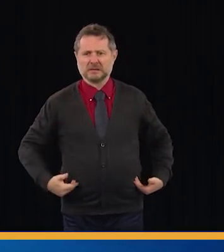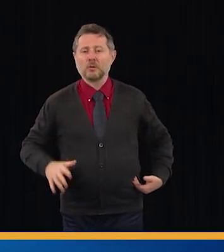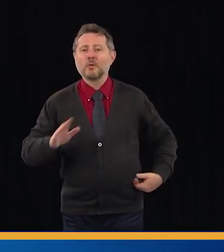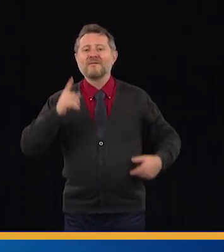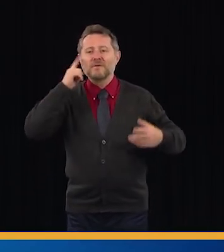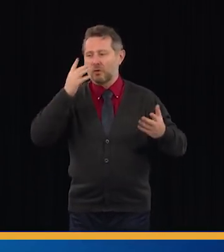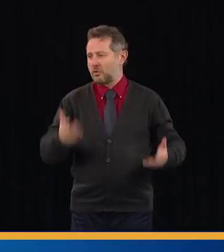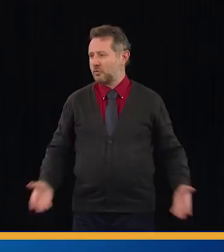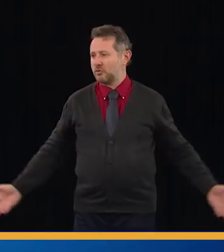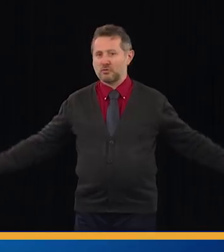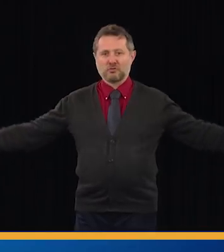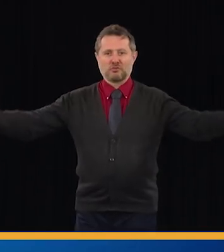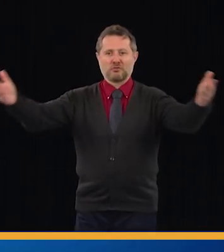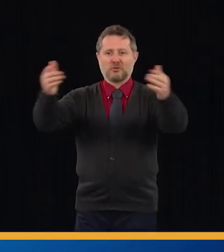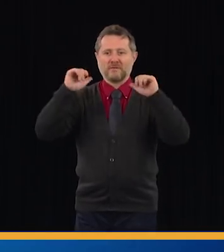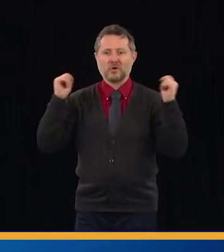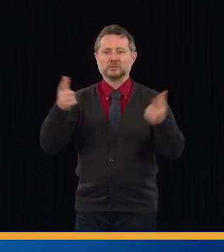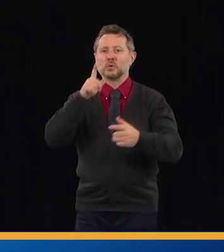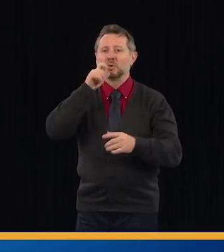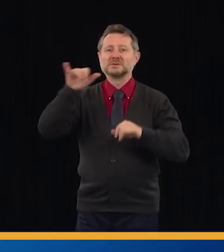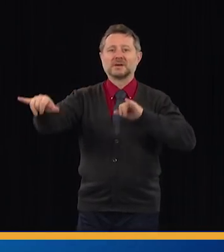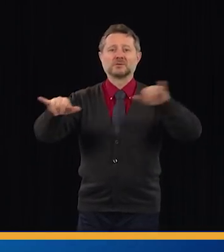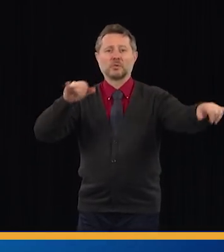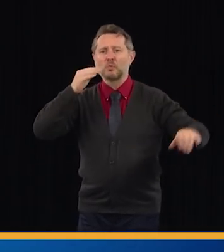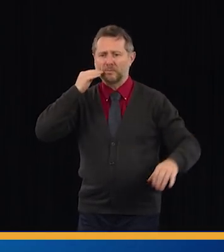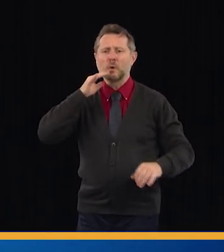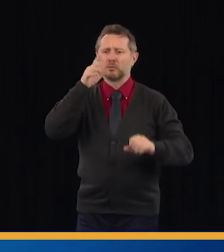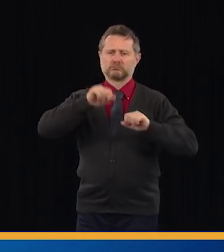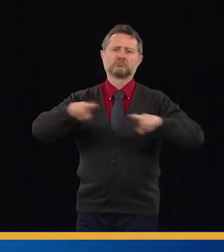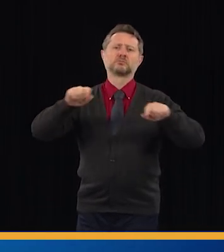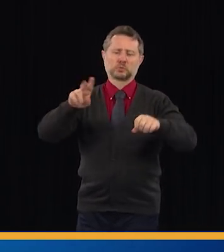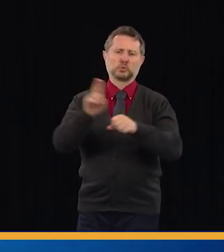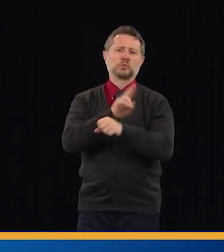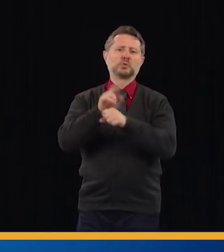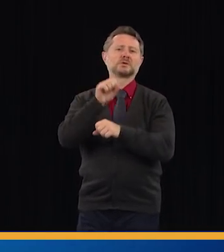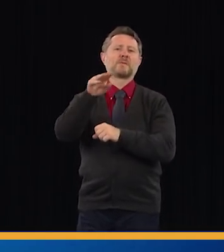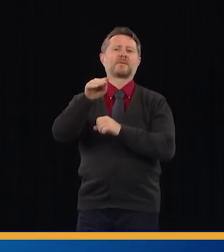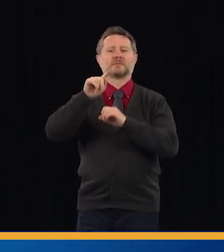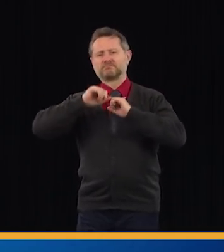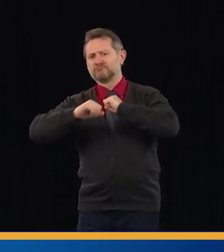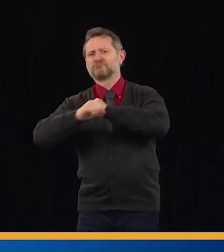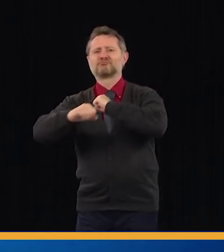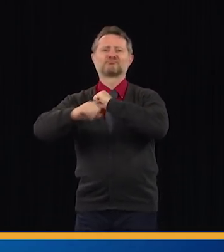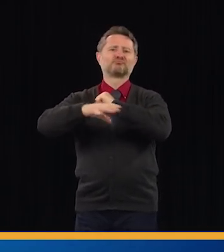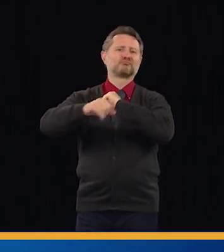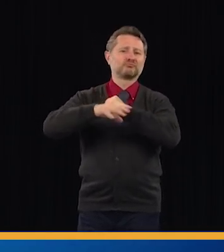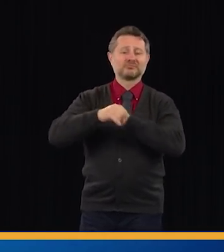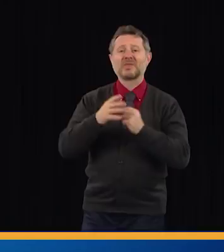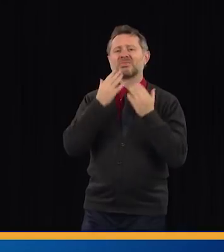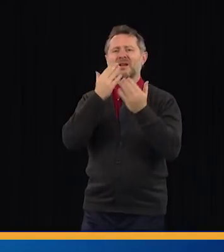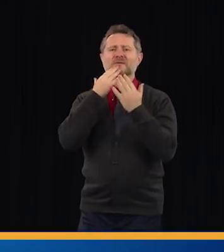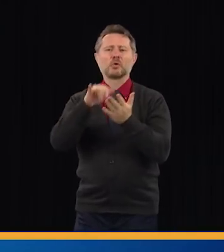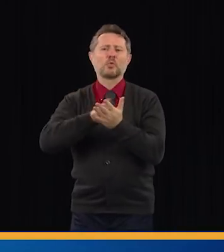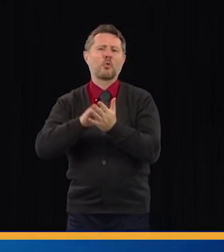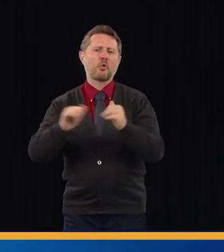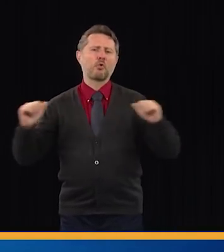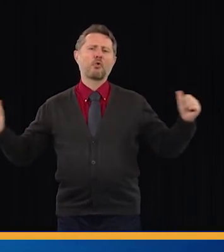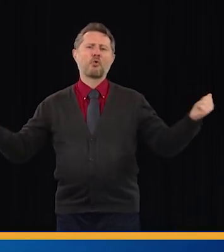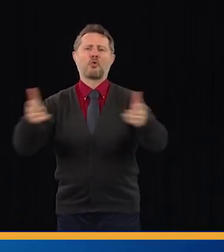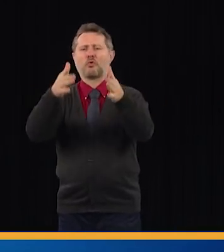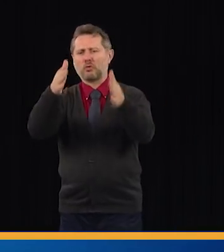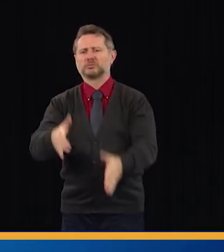who are you staying home for? And we'll start a social media campaign that does that. But thank you to all the New Yorkers for all they've